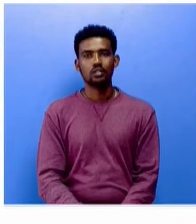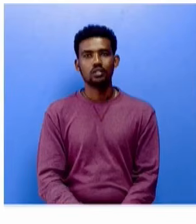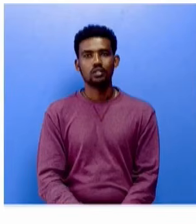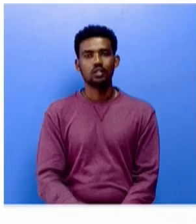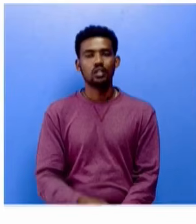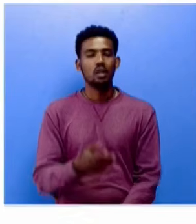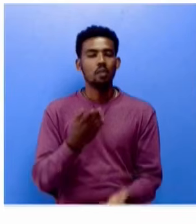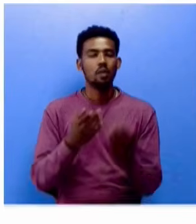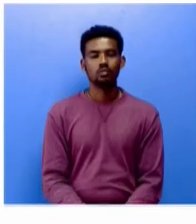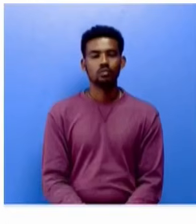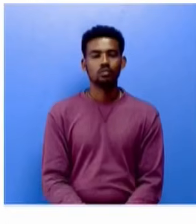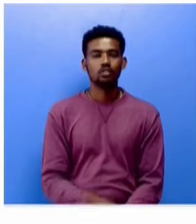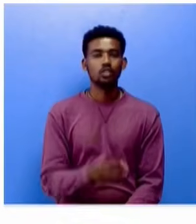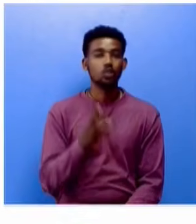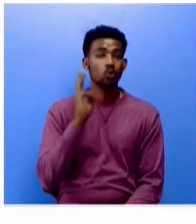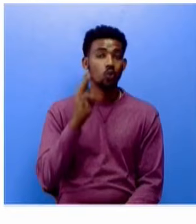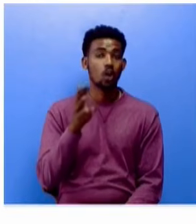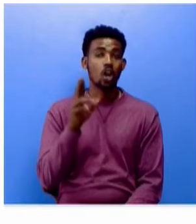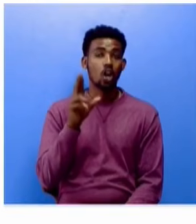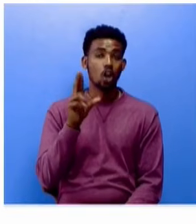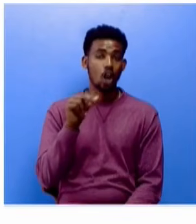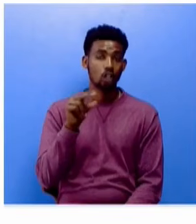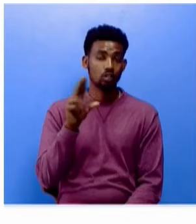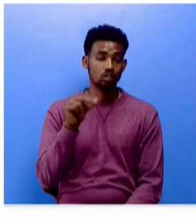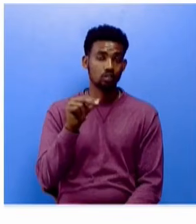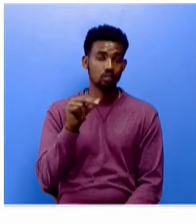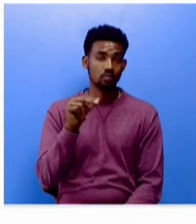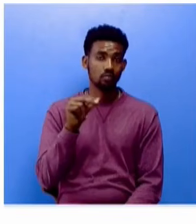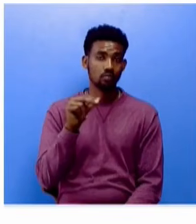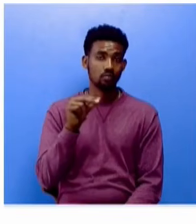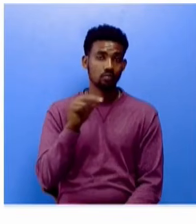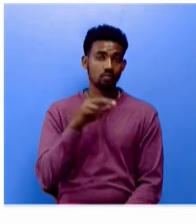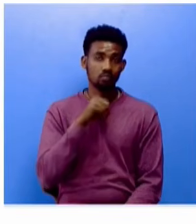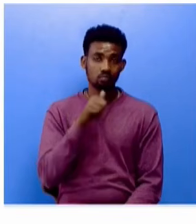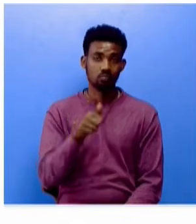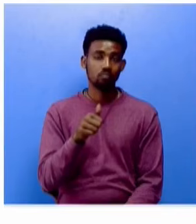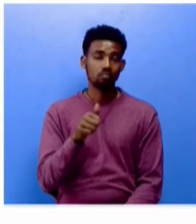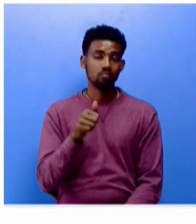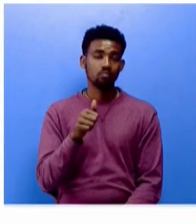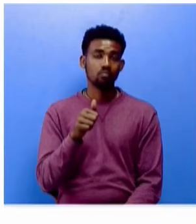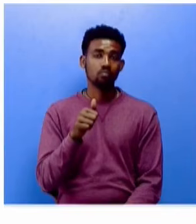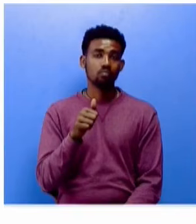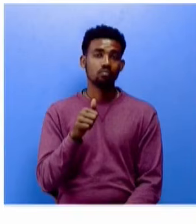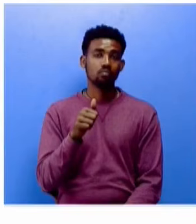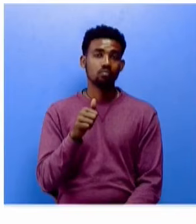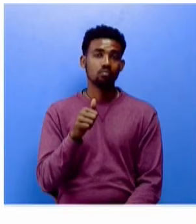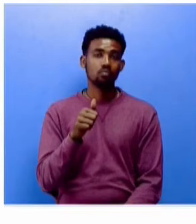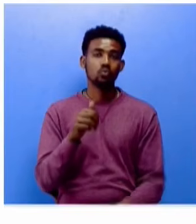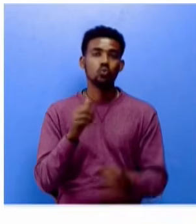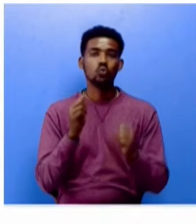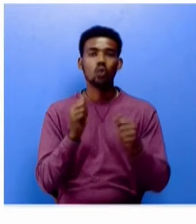or maybe you will not be able to,